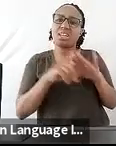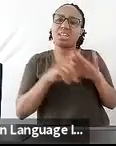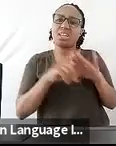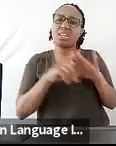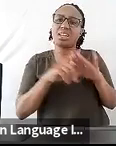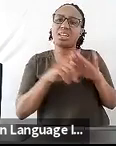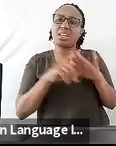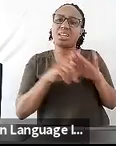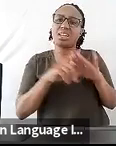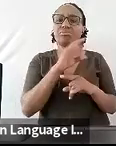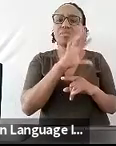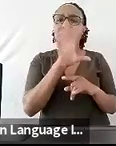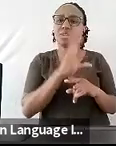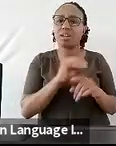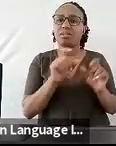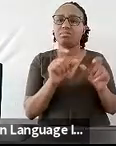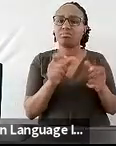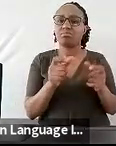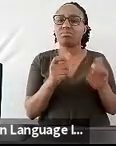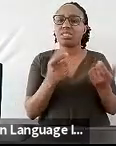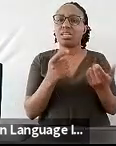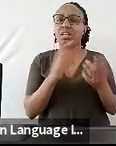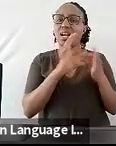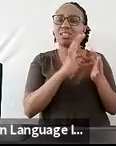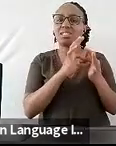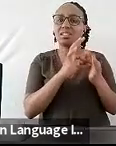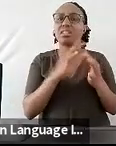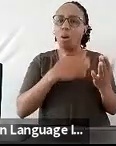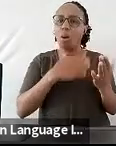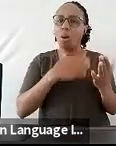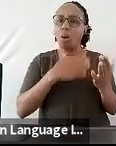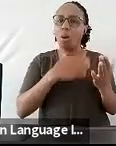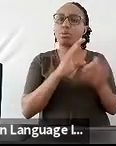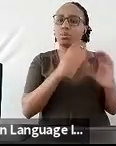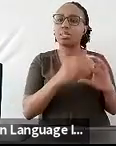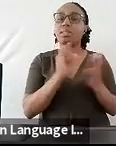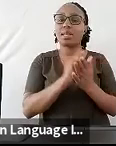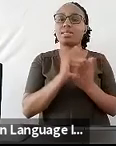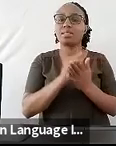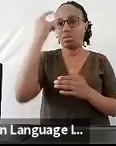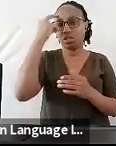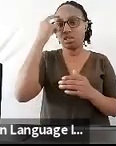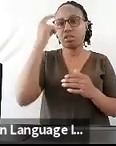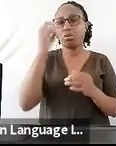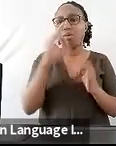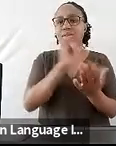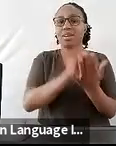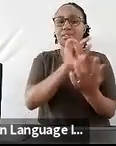complicated. So that was the thinking behind that particular sentence, but also just the entire